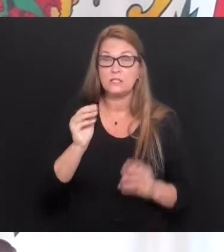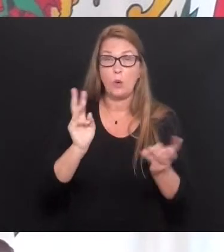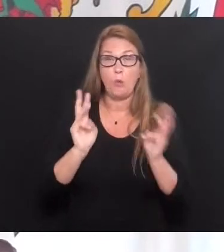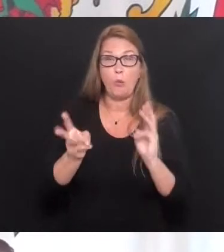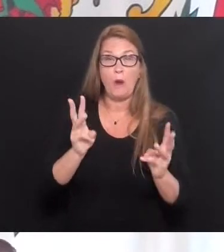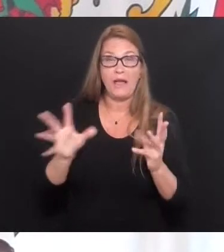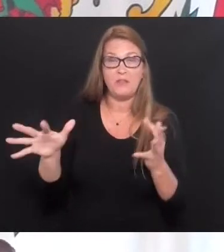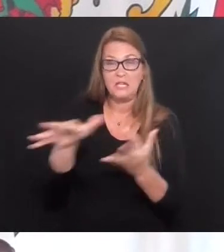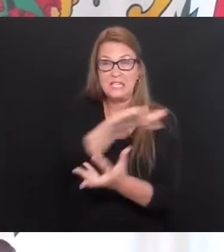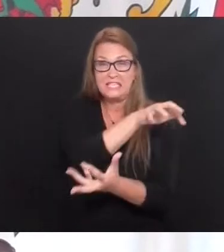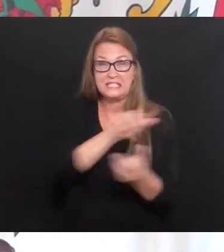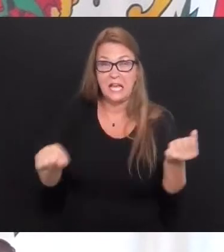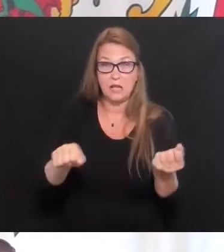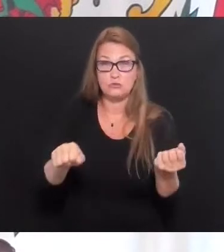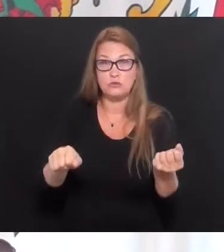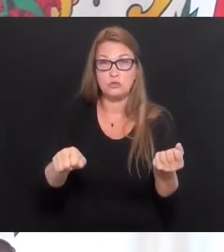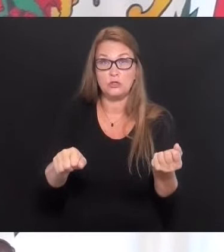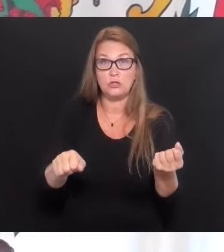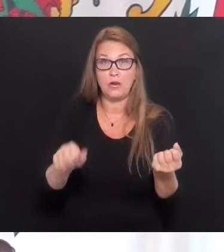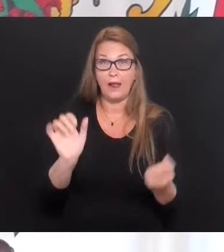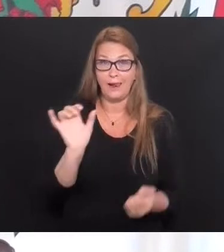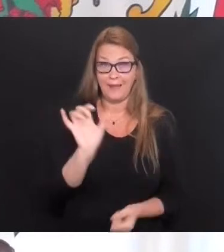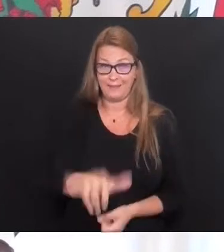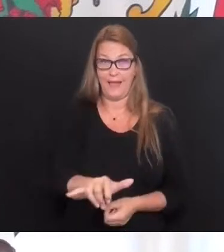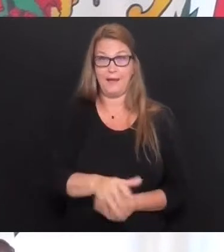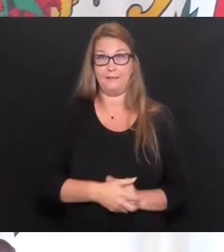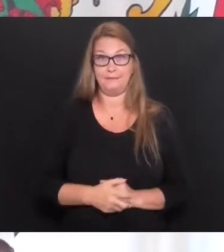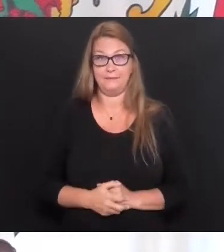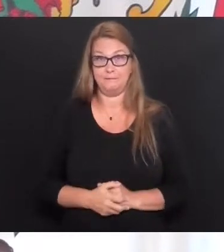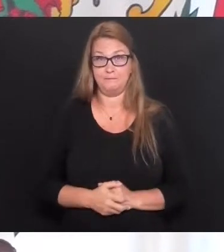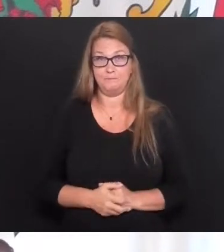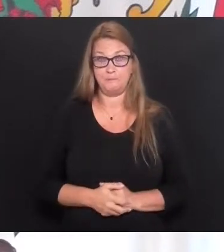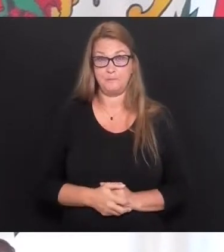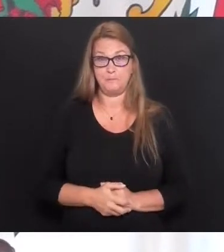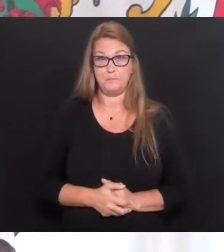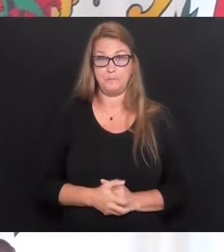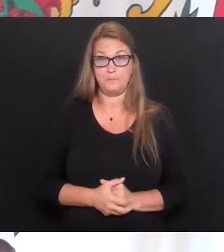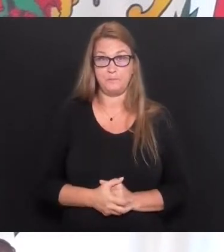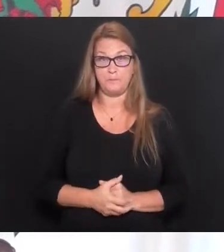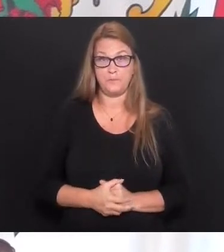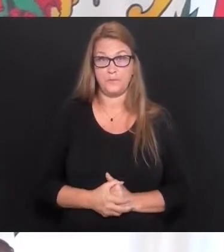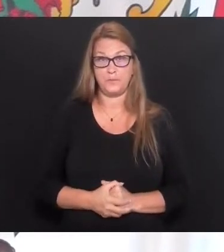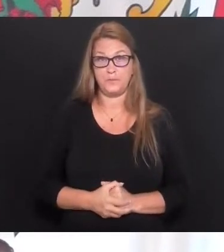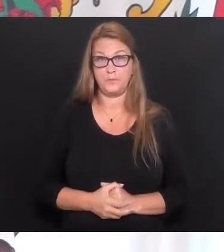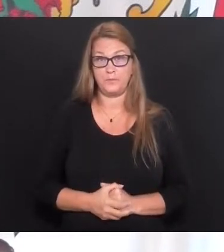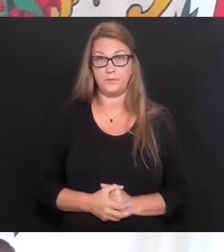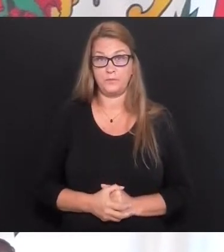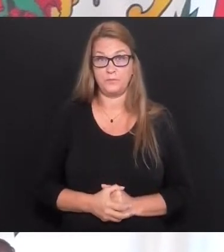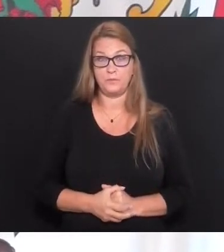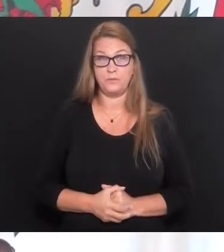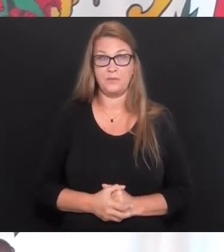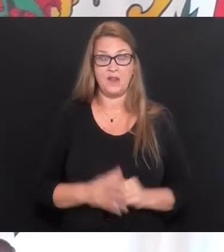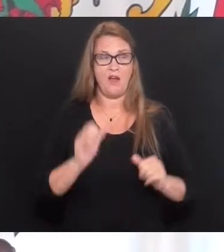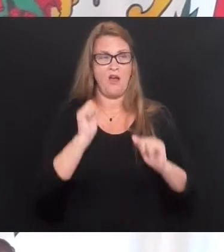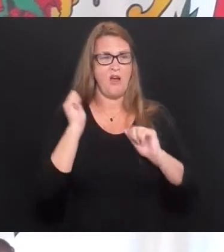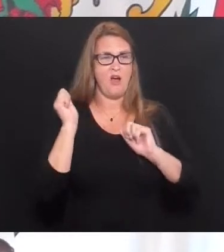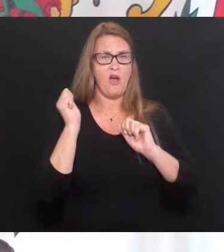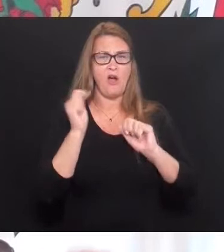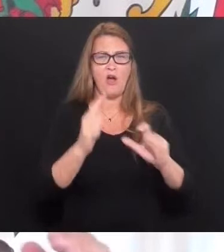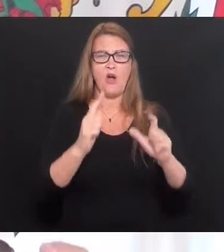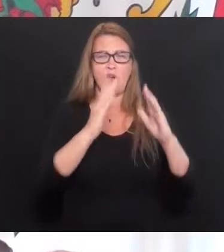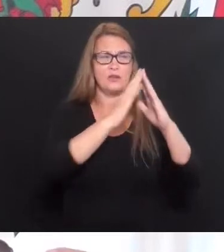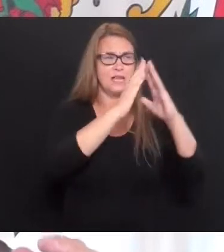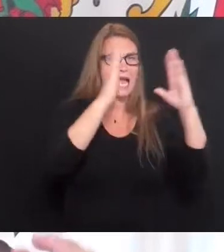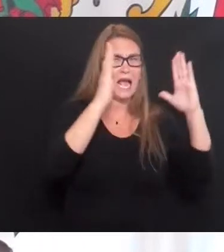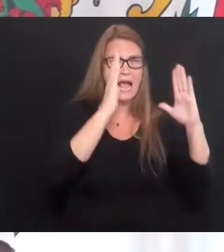that magnitude. You know, if you just think about it, home after home, all